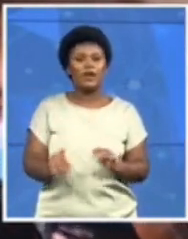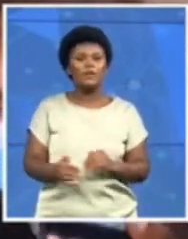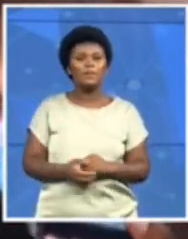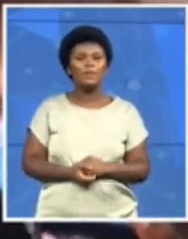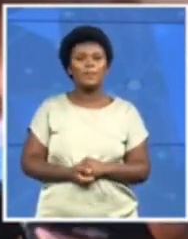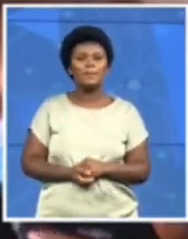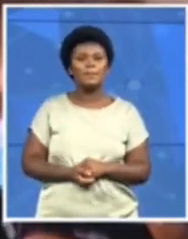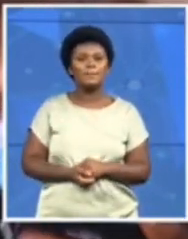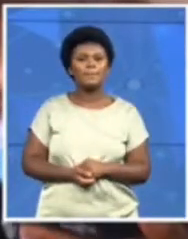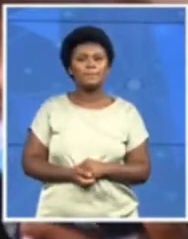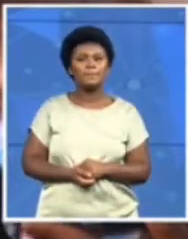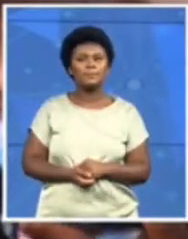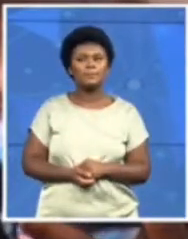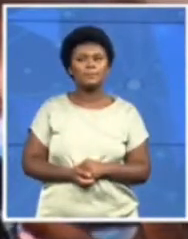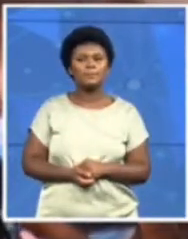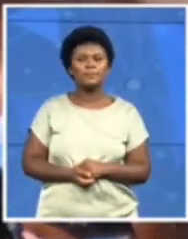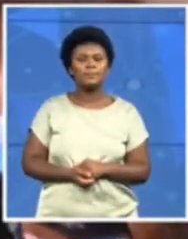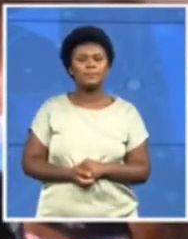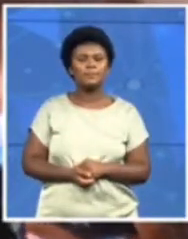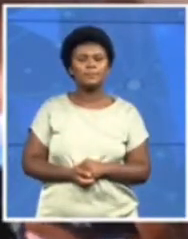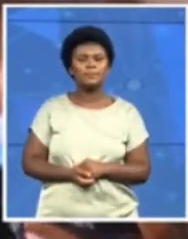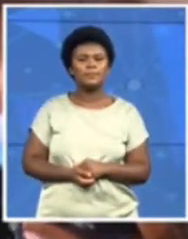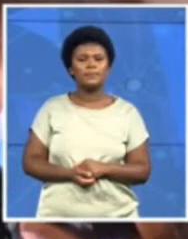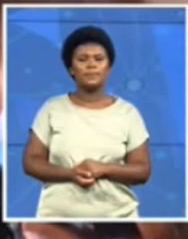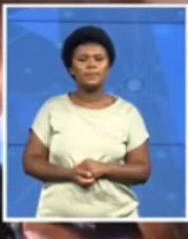is it perhaps Mr. Mbofu himself?